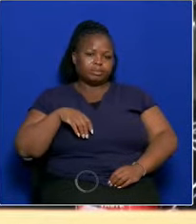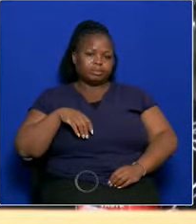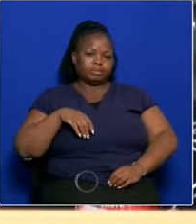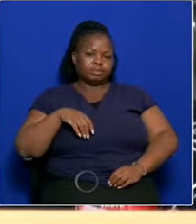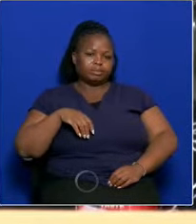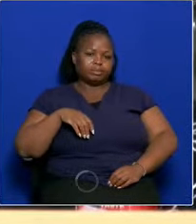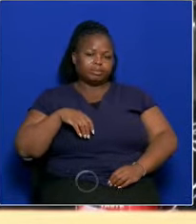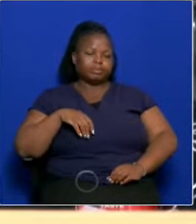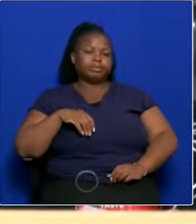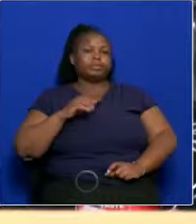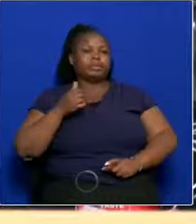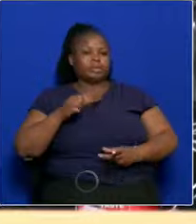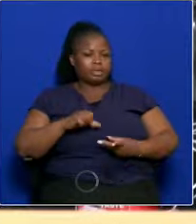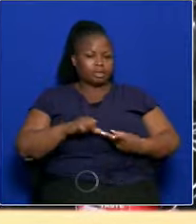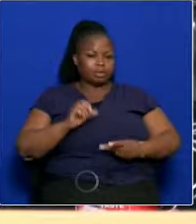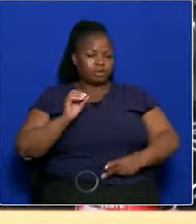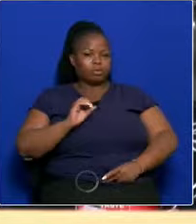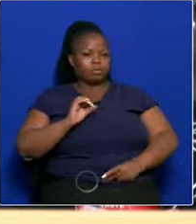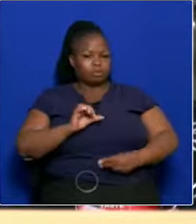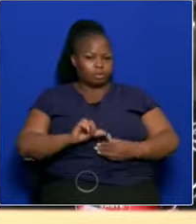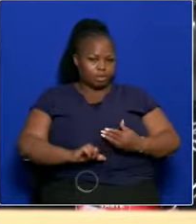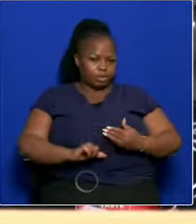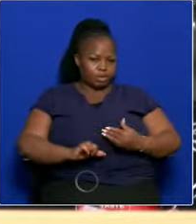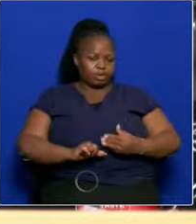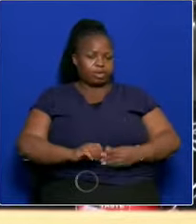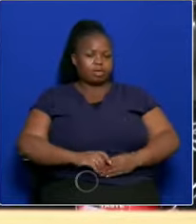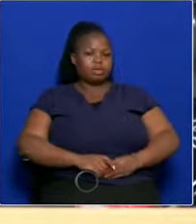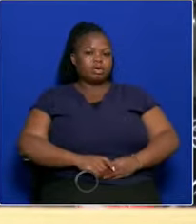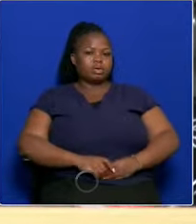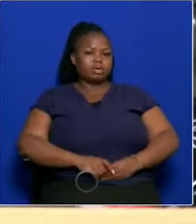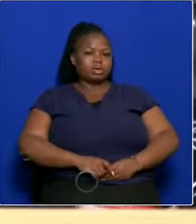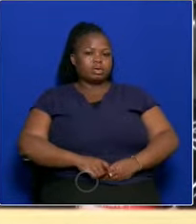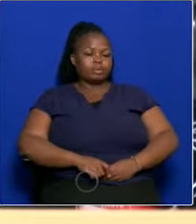in October, this is October.